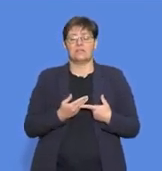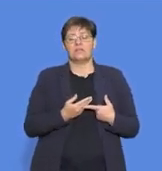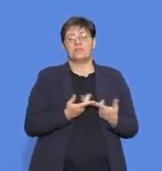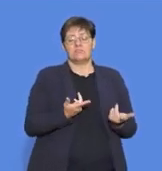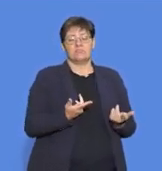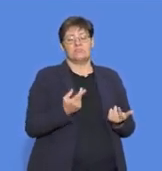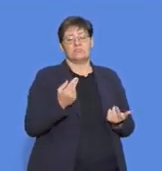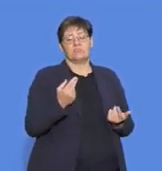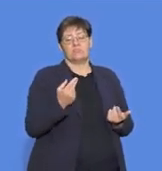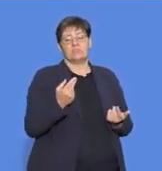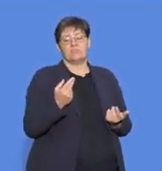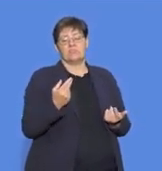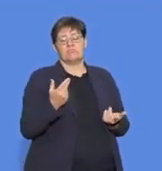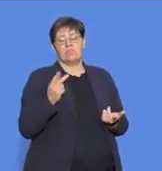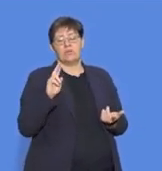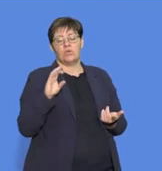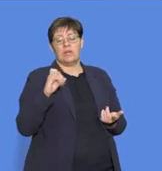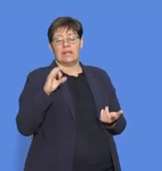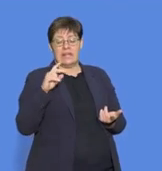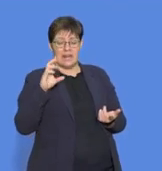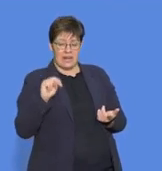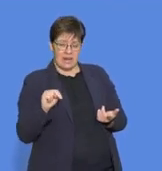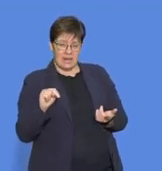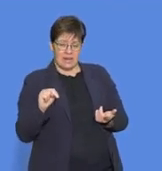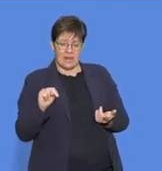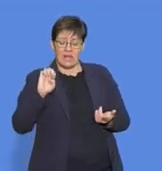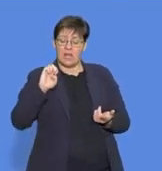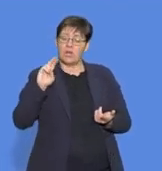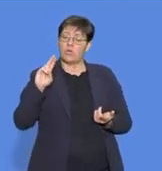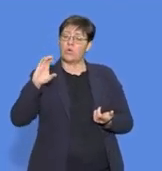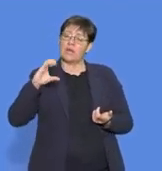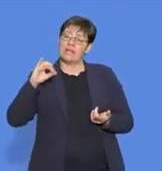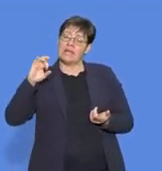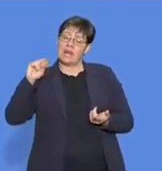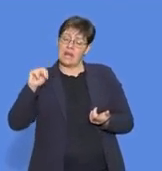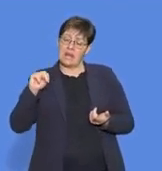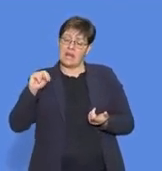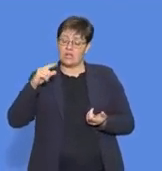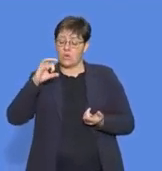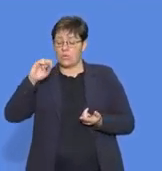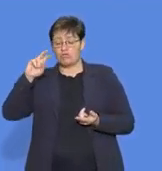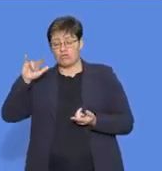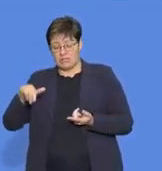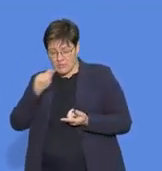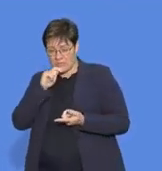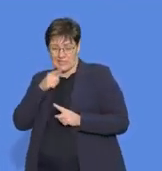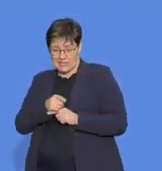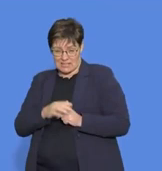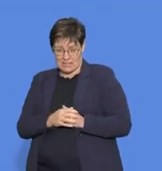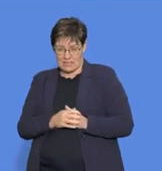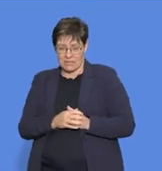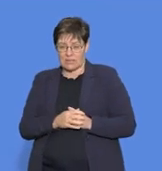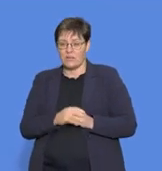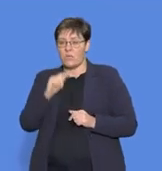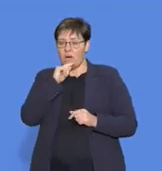it. So remember, this angle is 100. So already we know we can find the value of B, can't we?